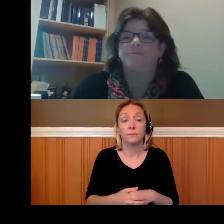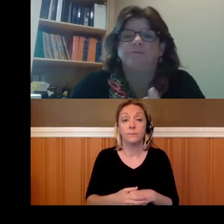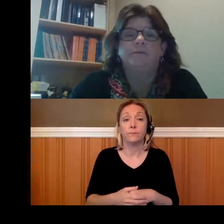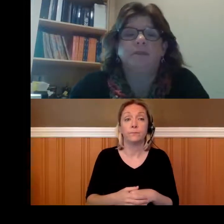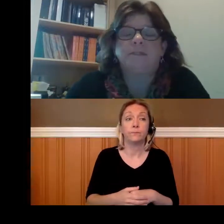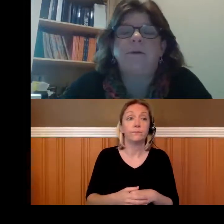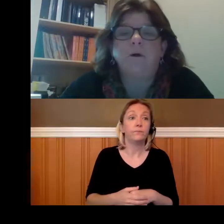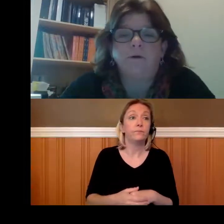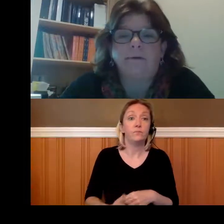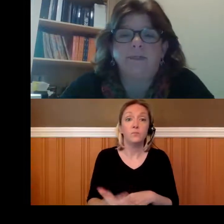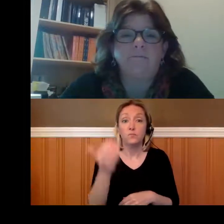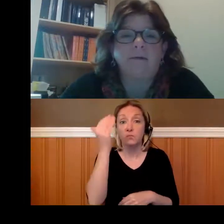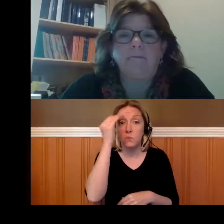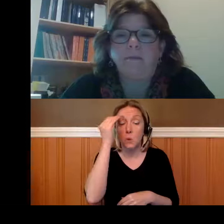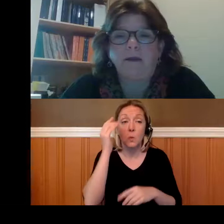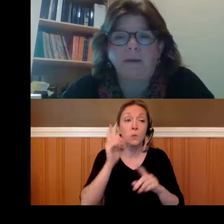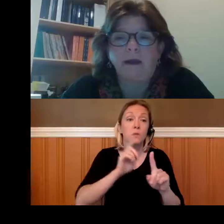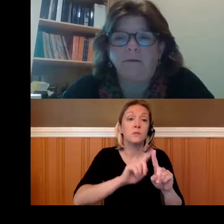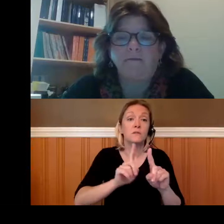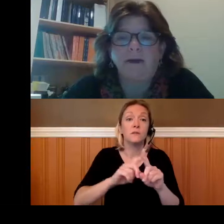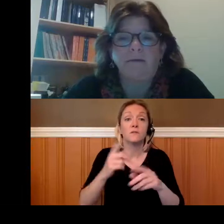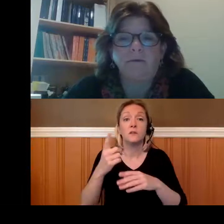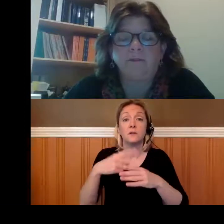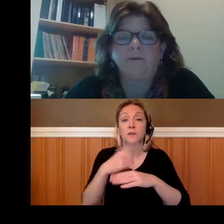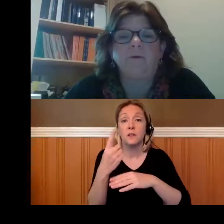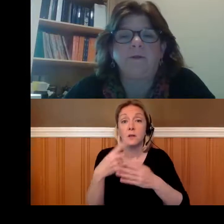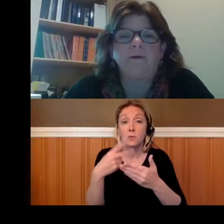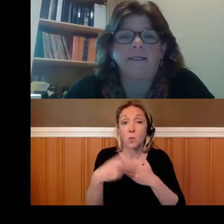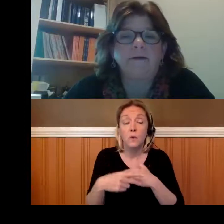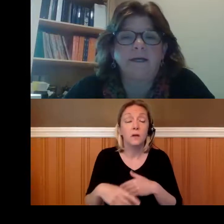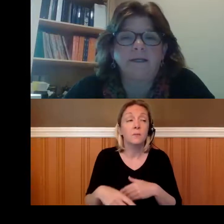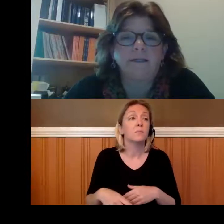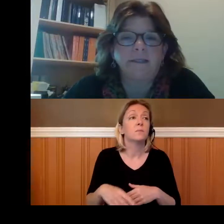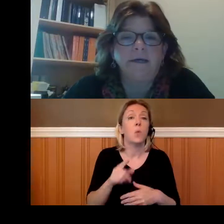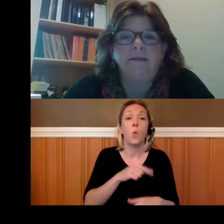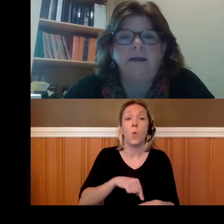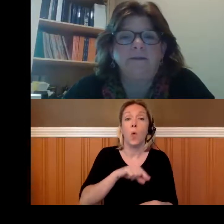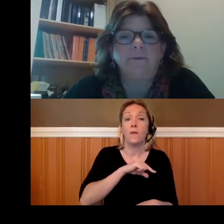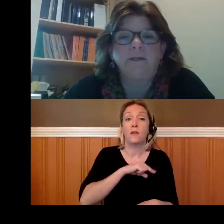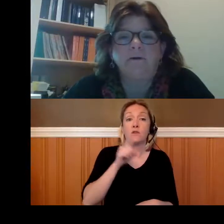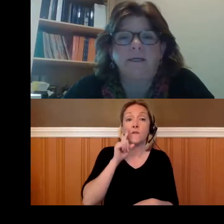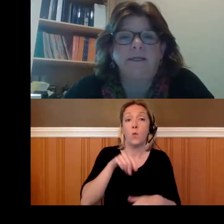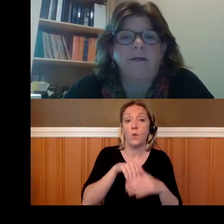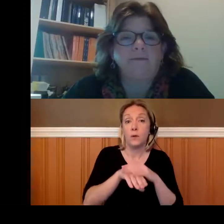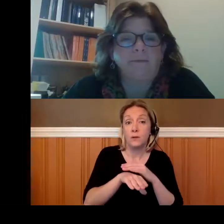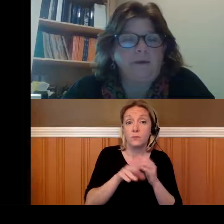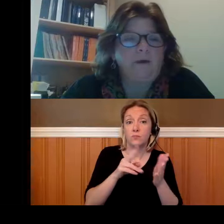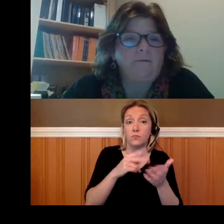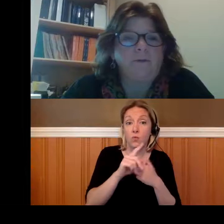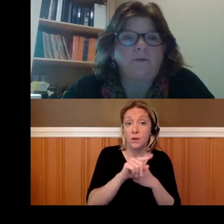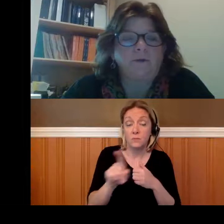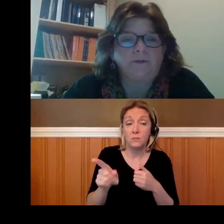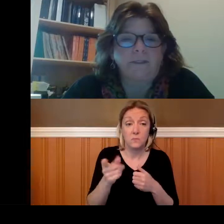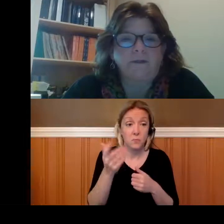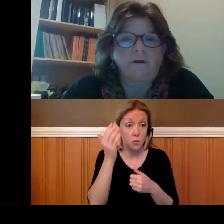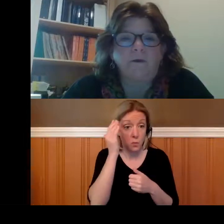day programs that may or may not be available? Do you know what the criteria is, the eligibility criteria for those services?